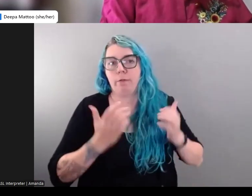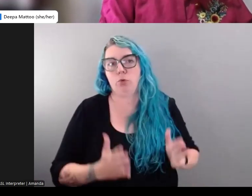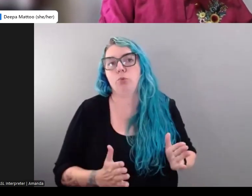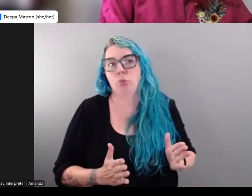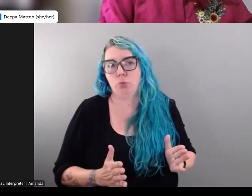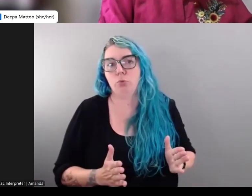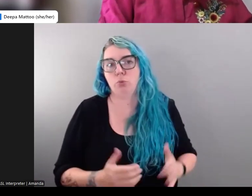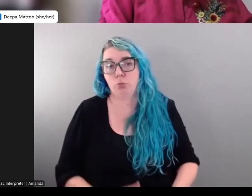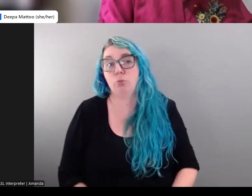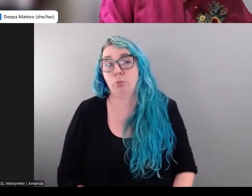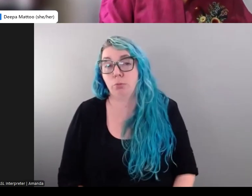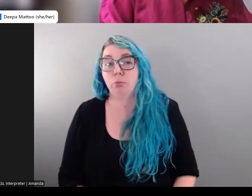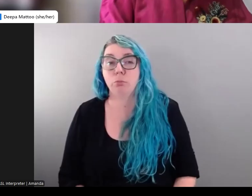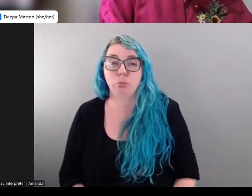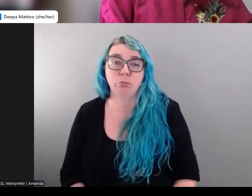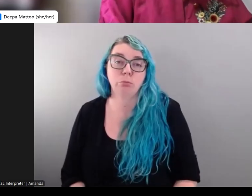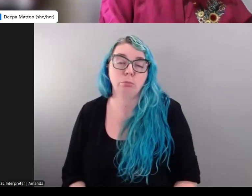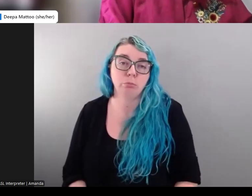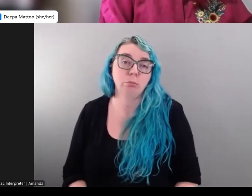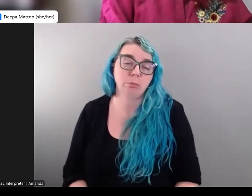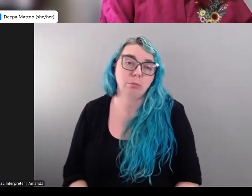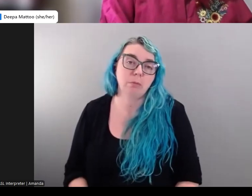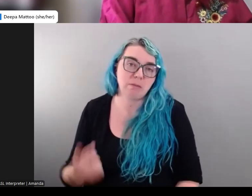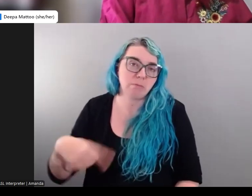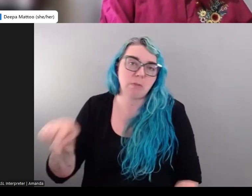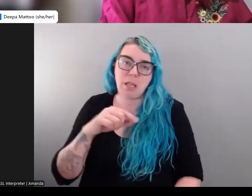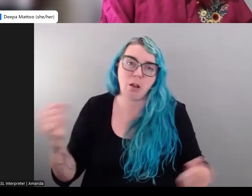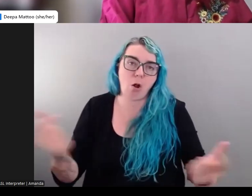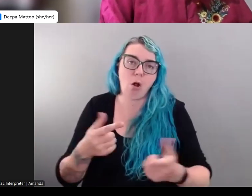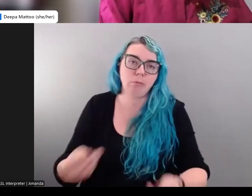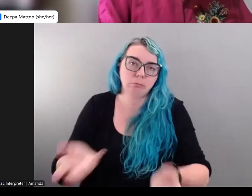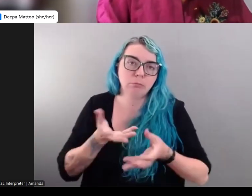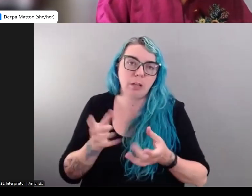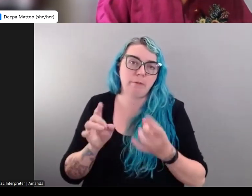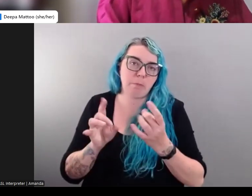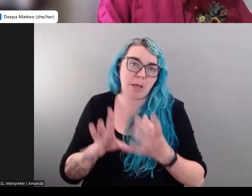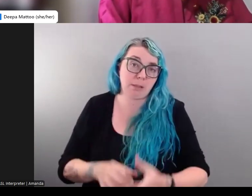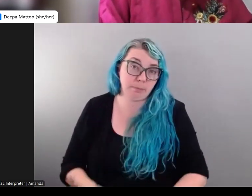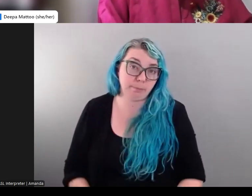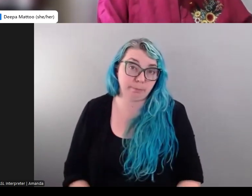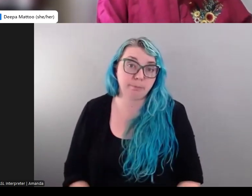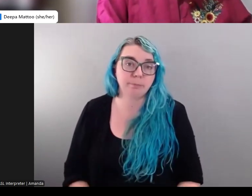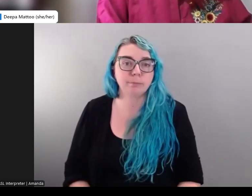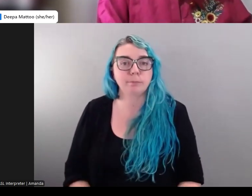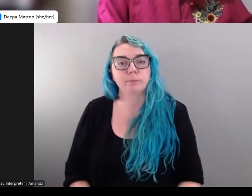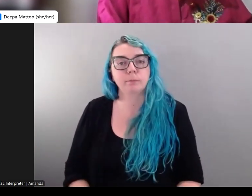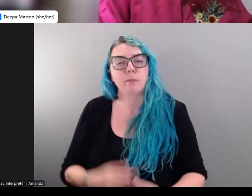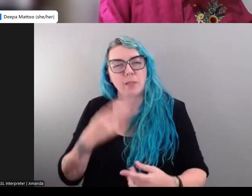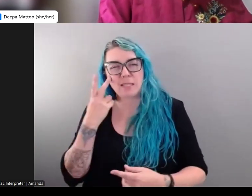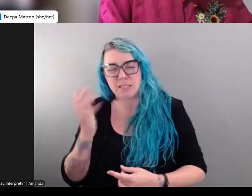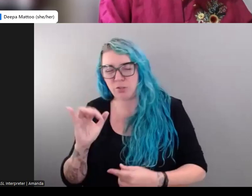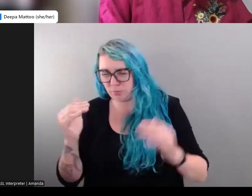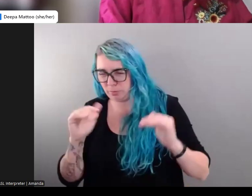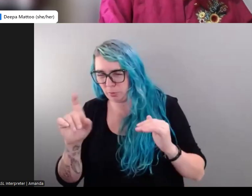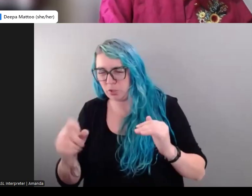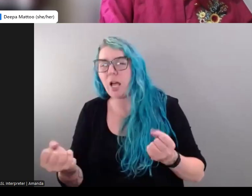process of testing and giving us feedback and development as well. There was another question, Margarita, like how many people have used it? That